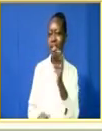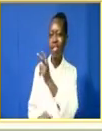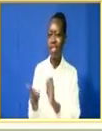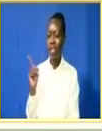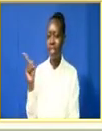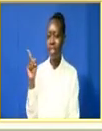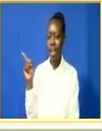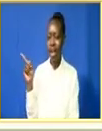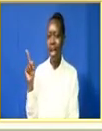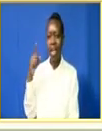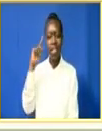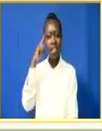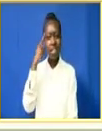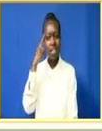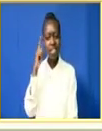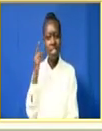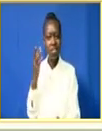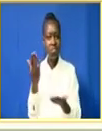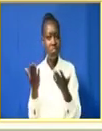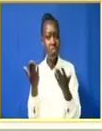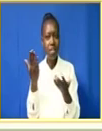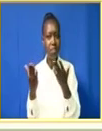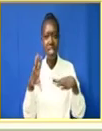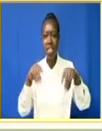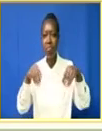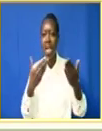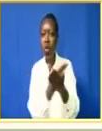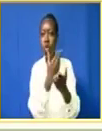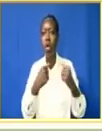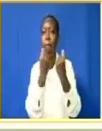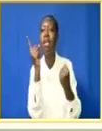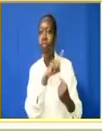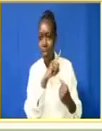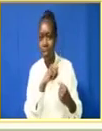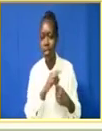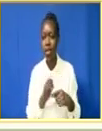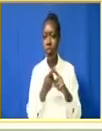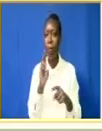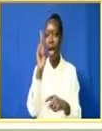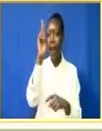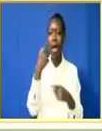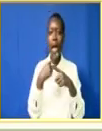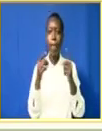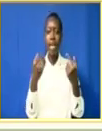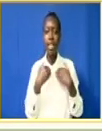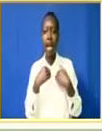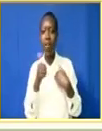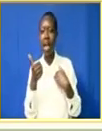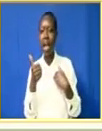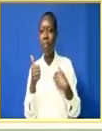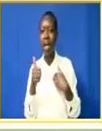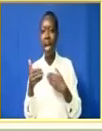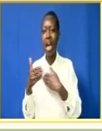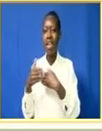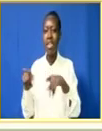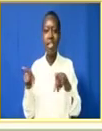that's going down, mm-hmm, then it means that erosion has already happened from above. Okay. But there's that, what looks like a